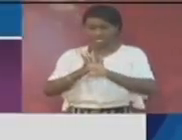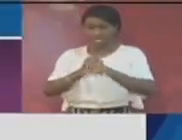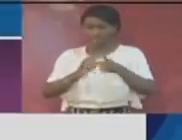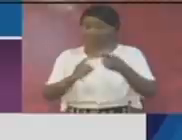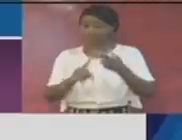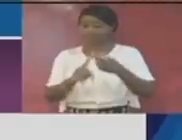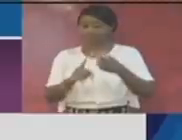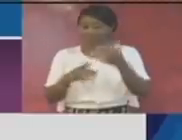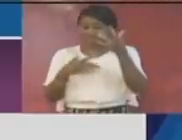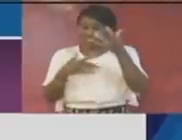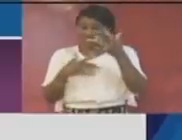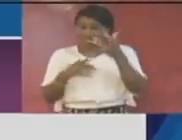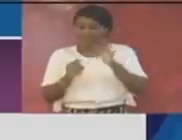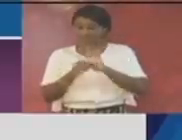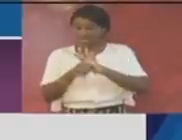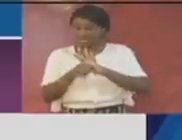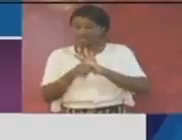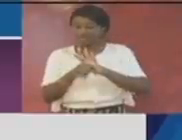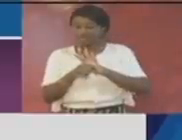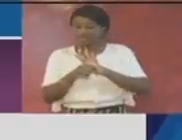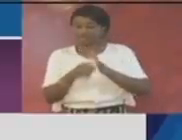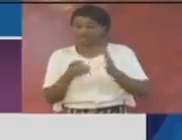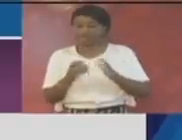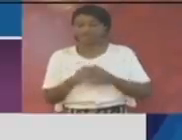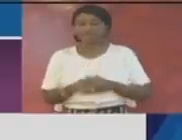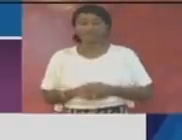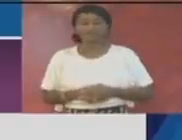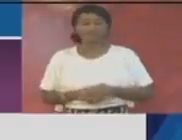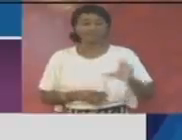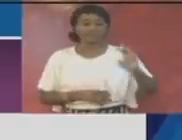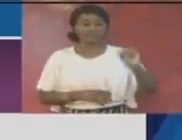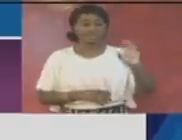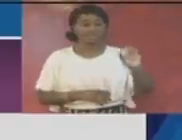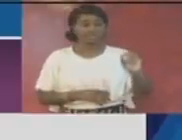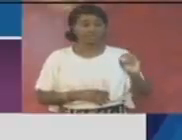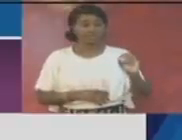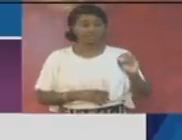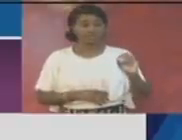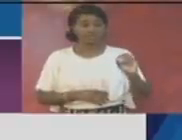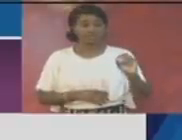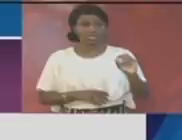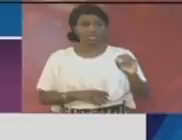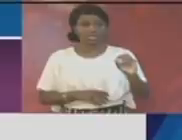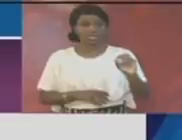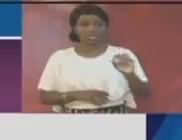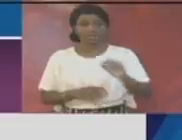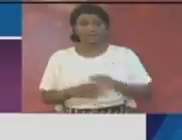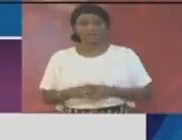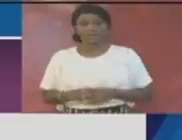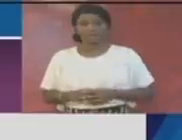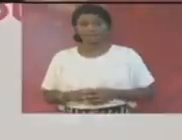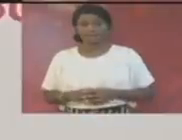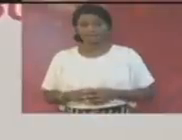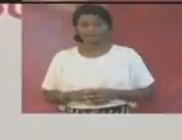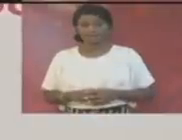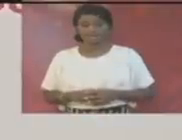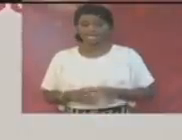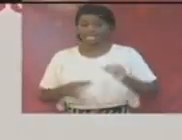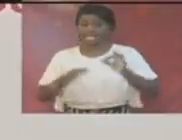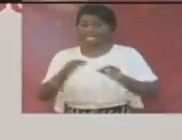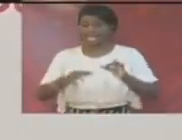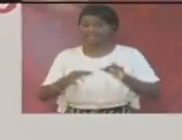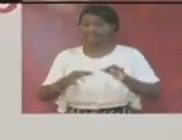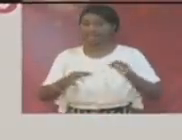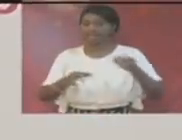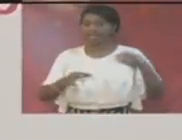sick with COVID-19? CMO, I think this one is for you. Yes, so having a vaccine, the point